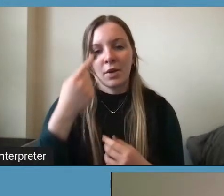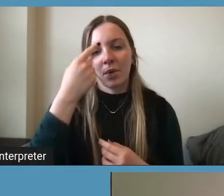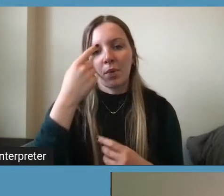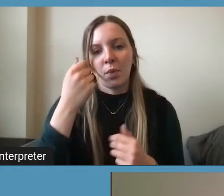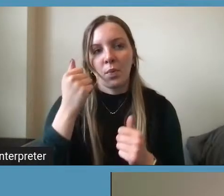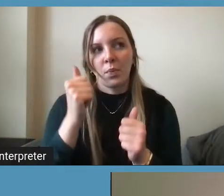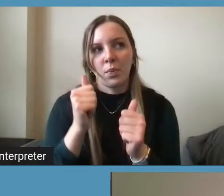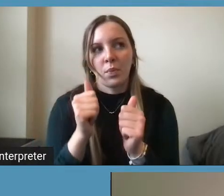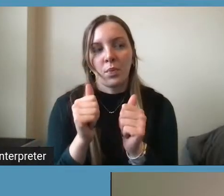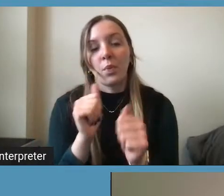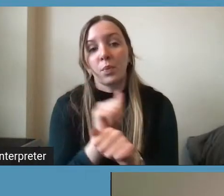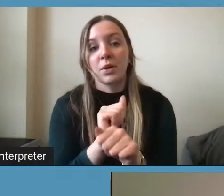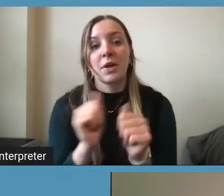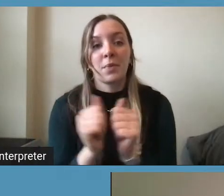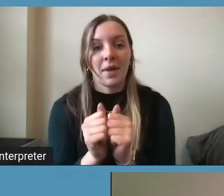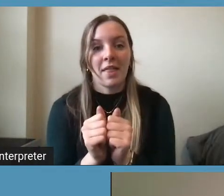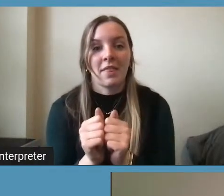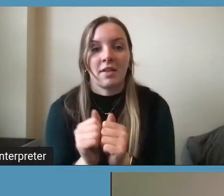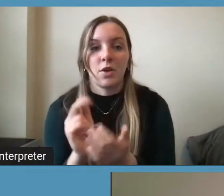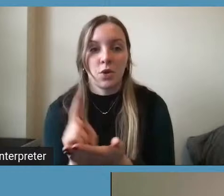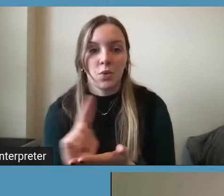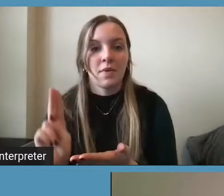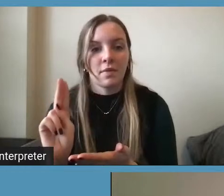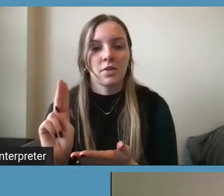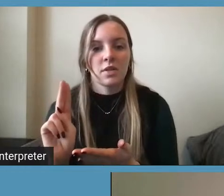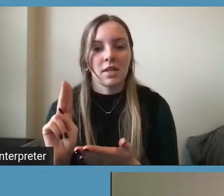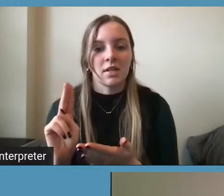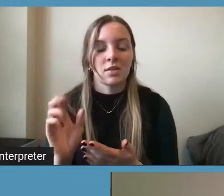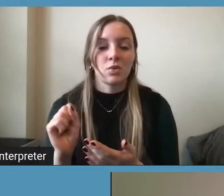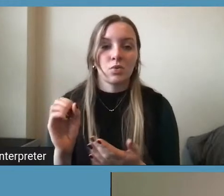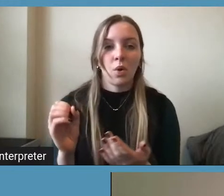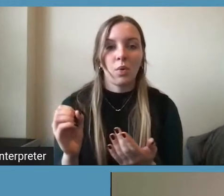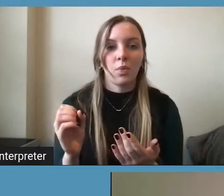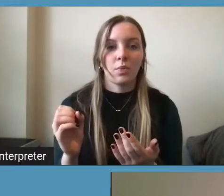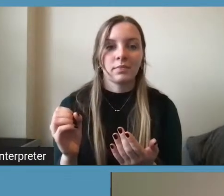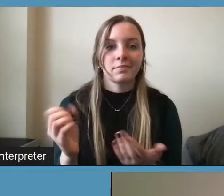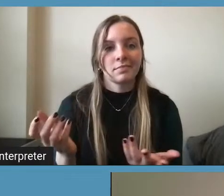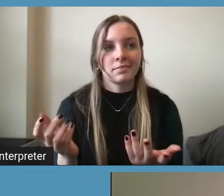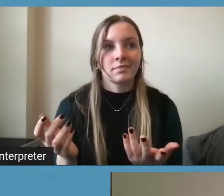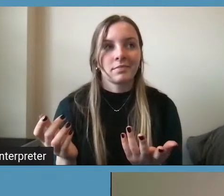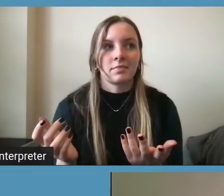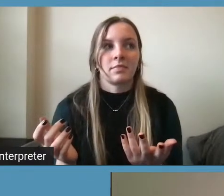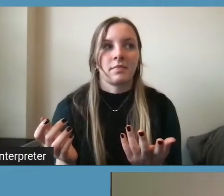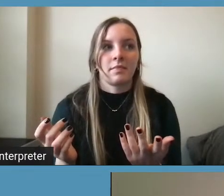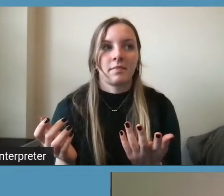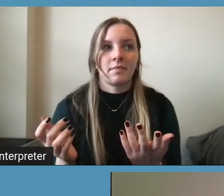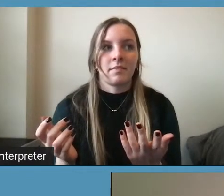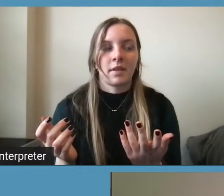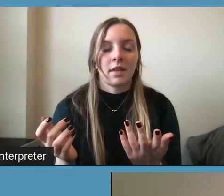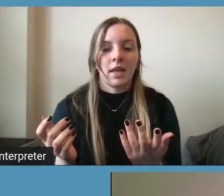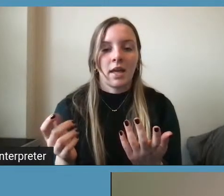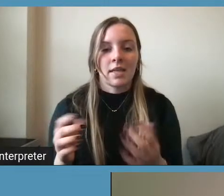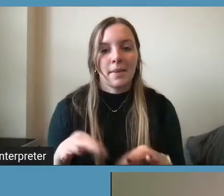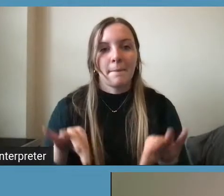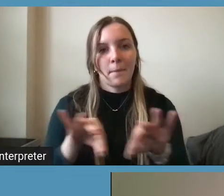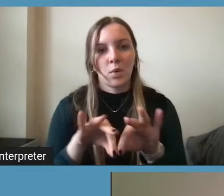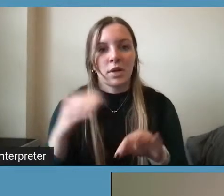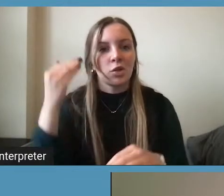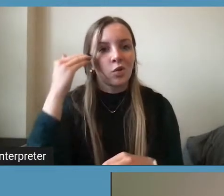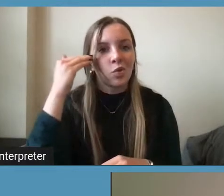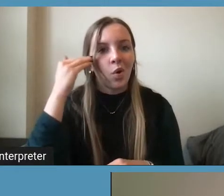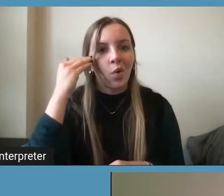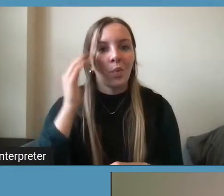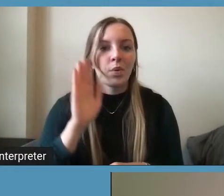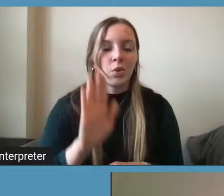things work. So I think it really, again, it goes back to your purpose. Why are you doing it? Who is it for? Are just some